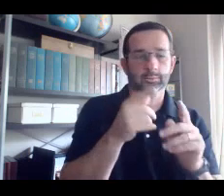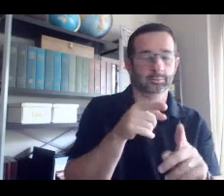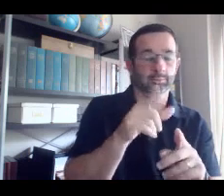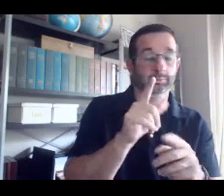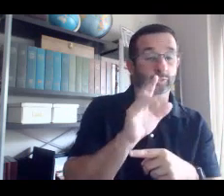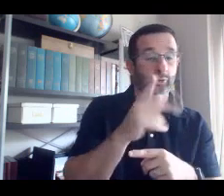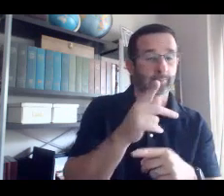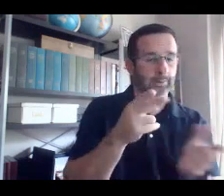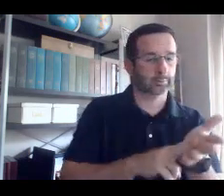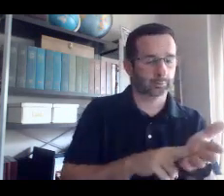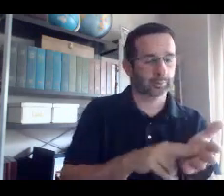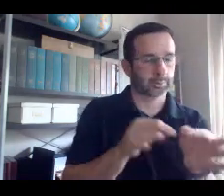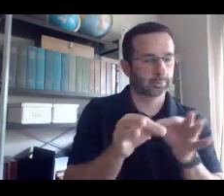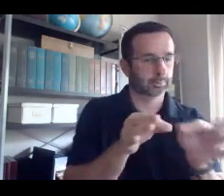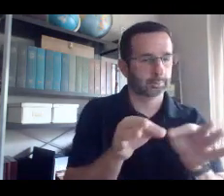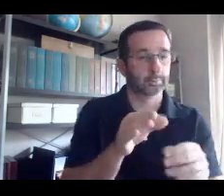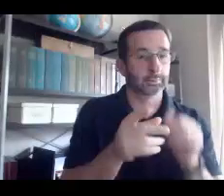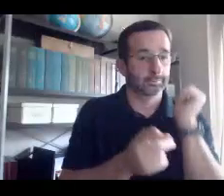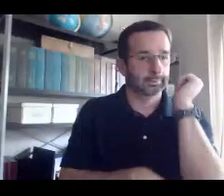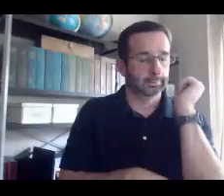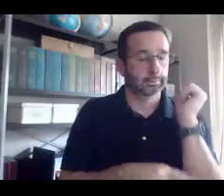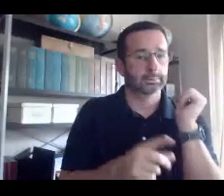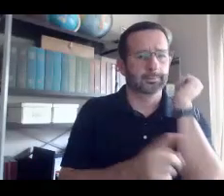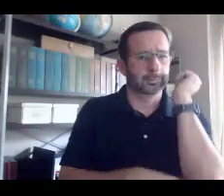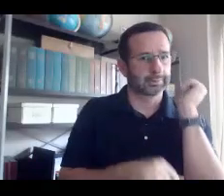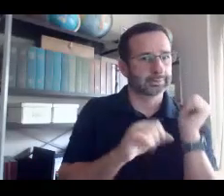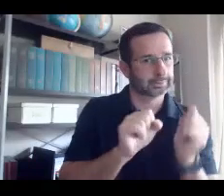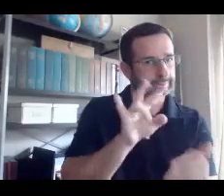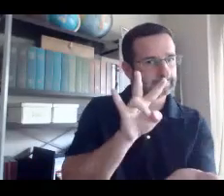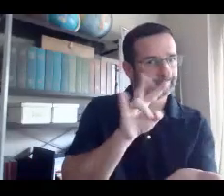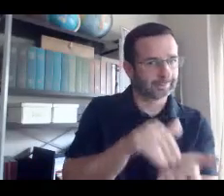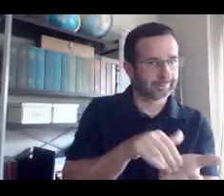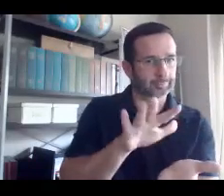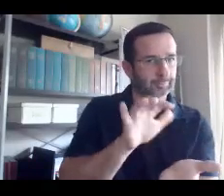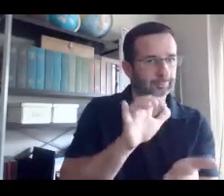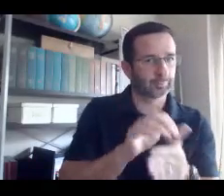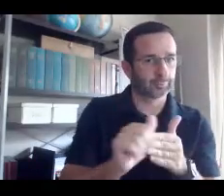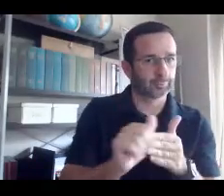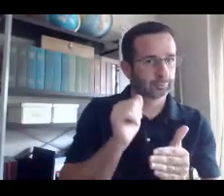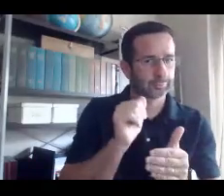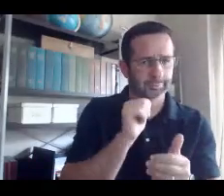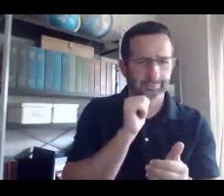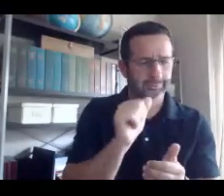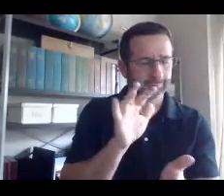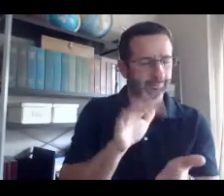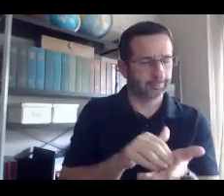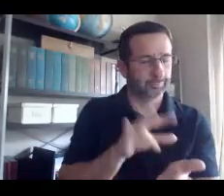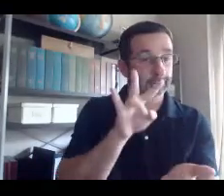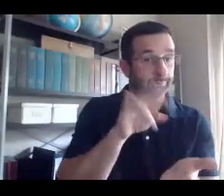Okay. All right, so the LRP contract does have a little bit more information. The penalty is